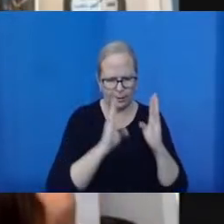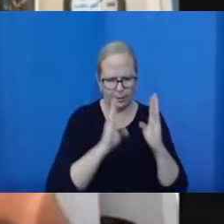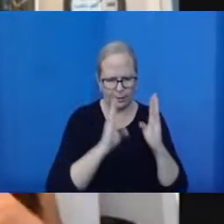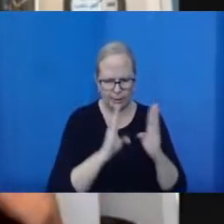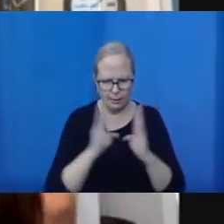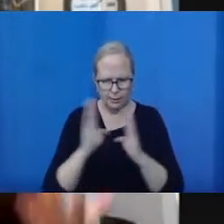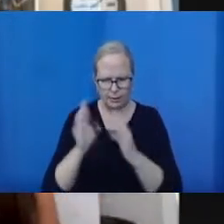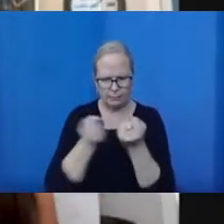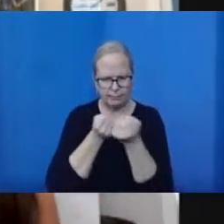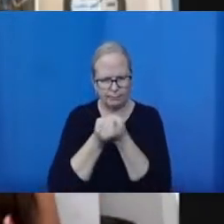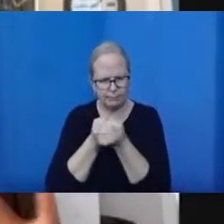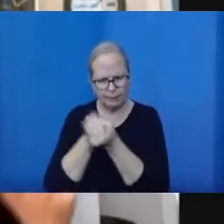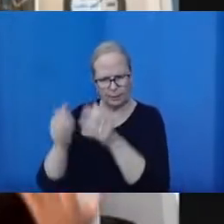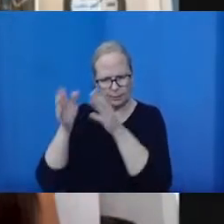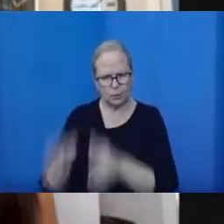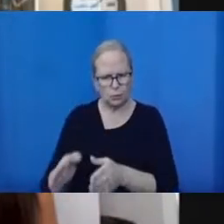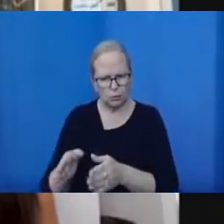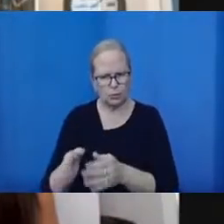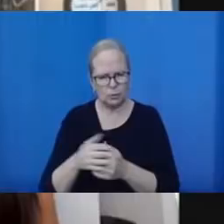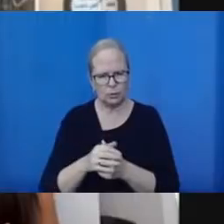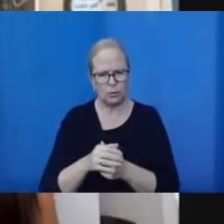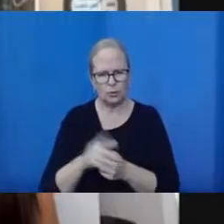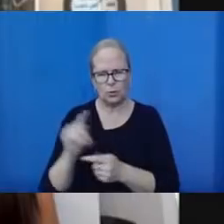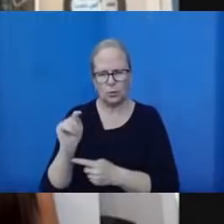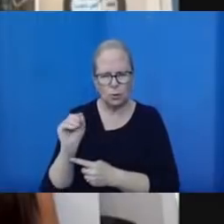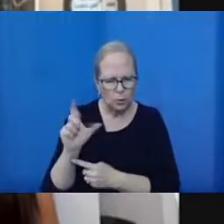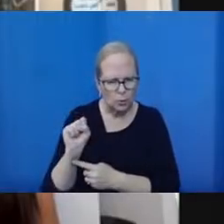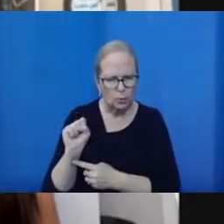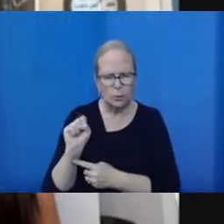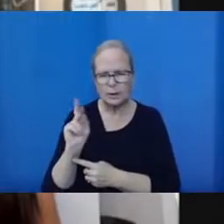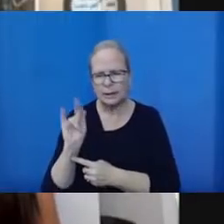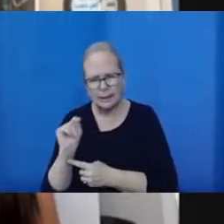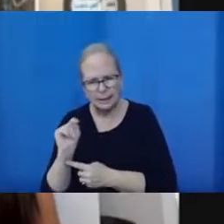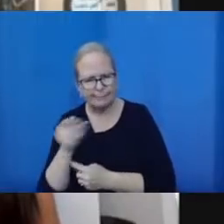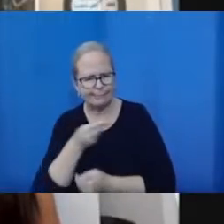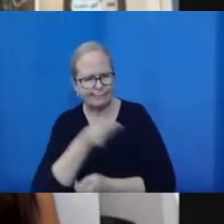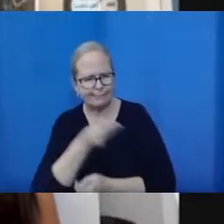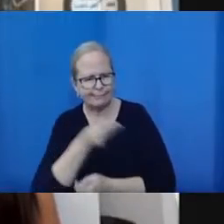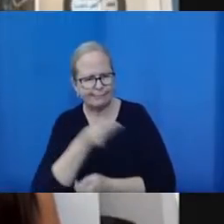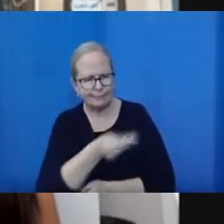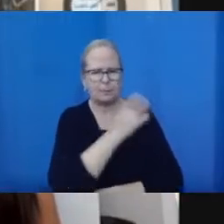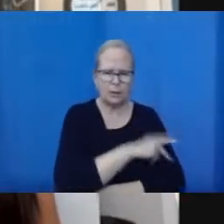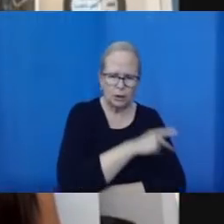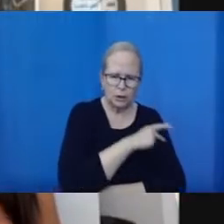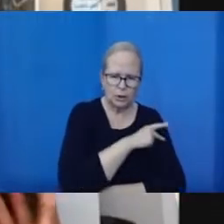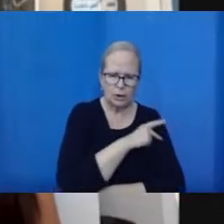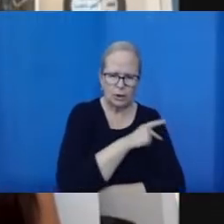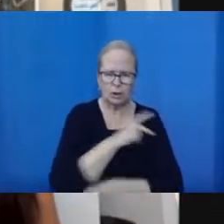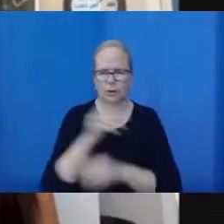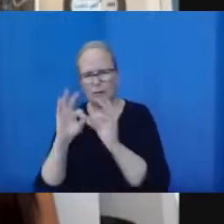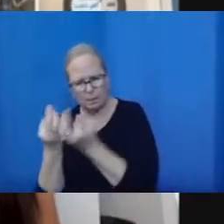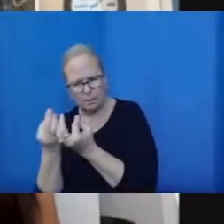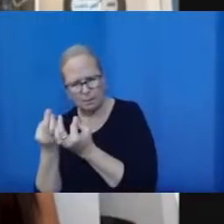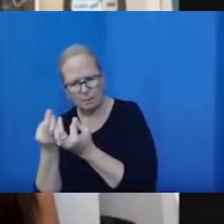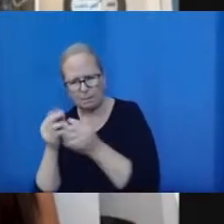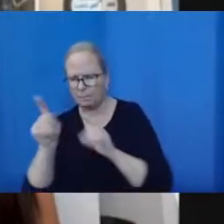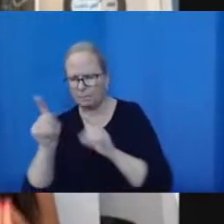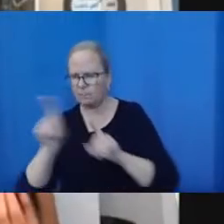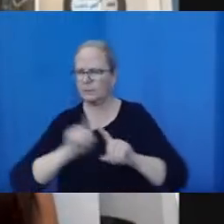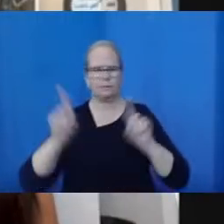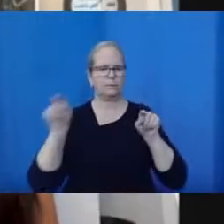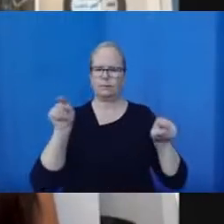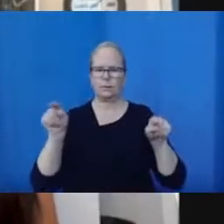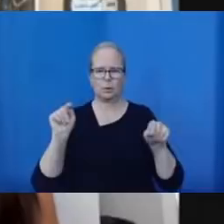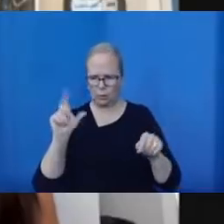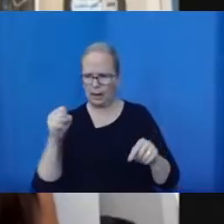everybody's sort of saying how stressed they are, what is happening for them. And then, the basics of how